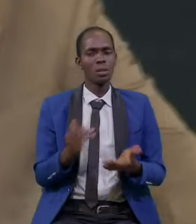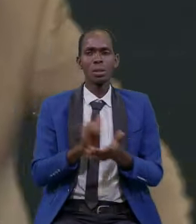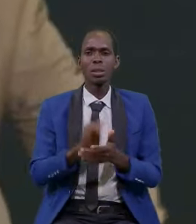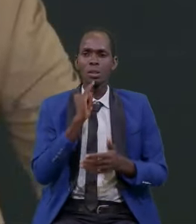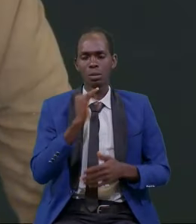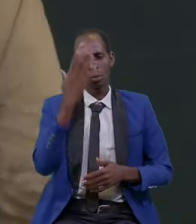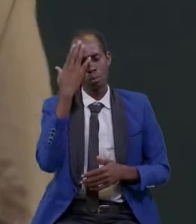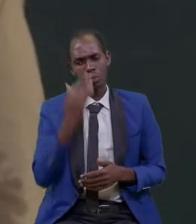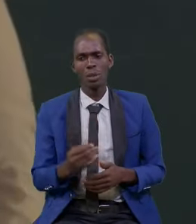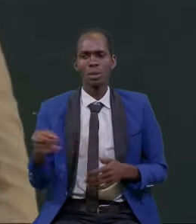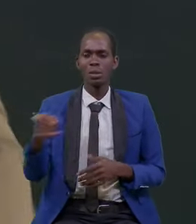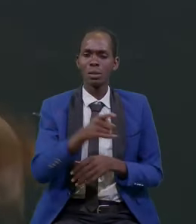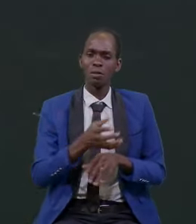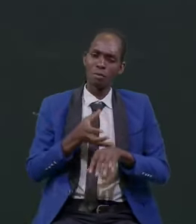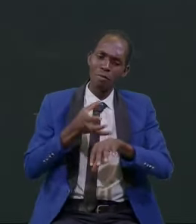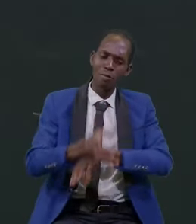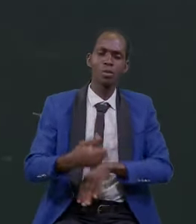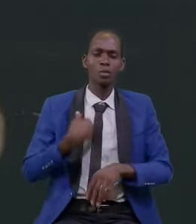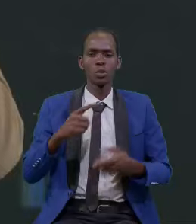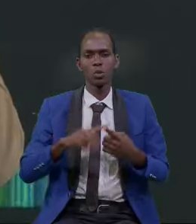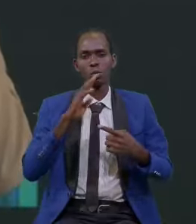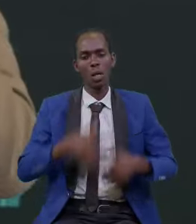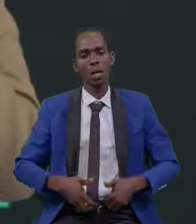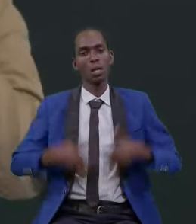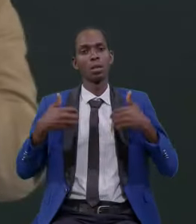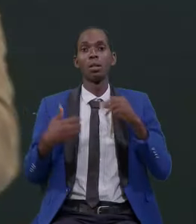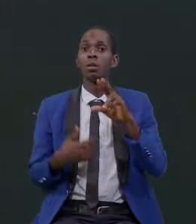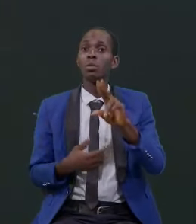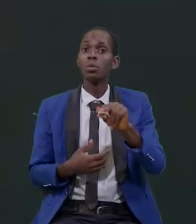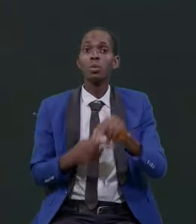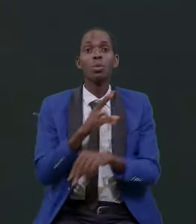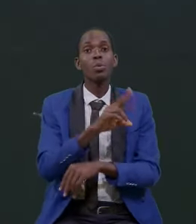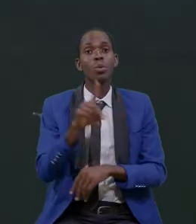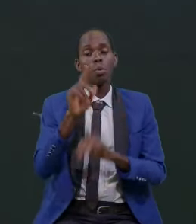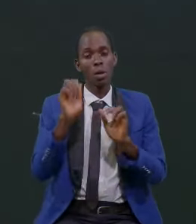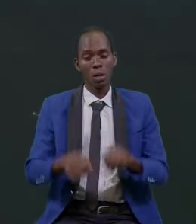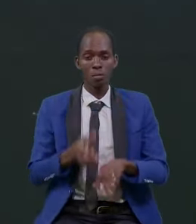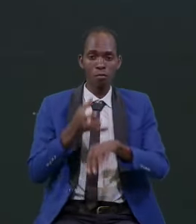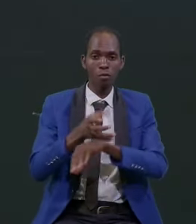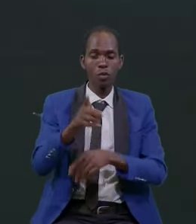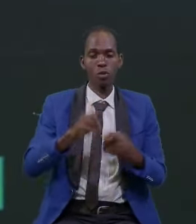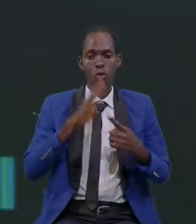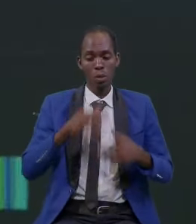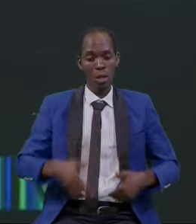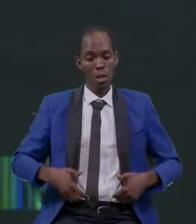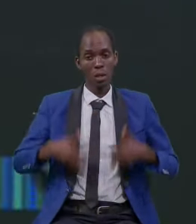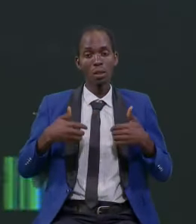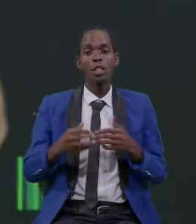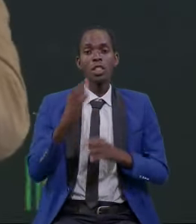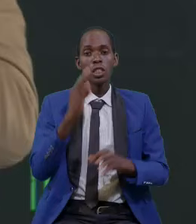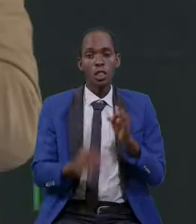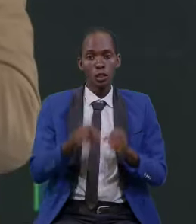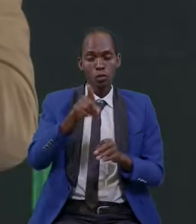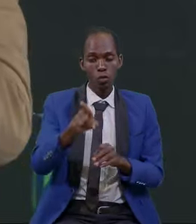me to anger. No, nobody can push you if you have that overcomer who lives on